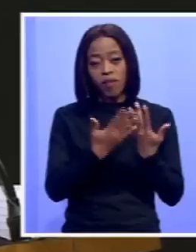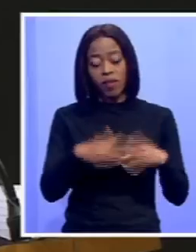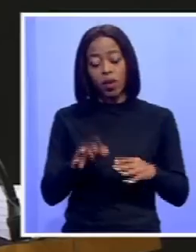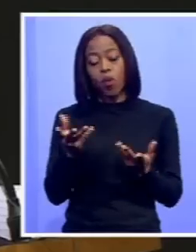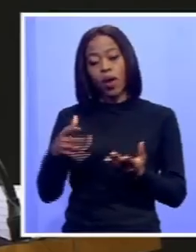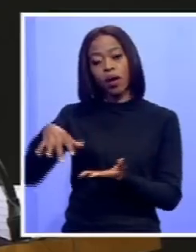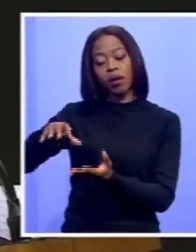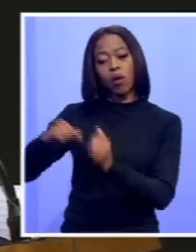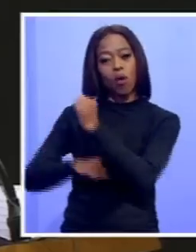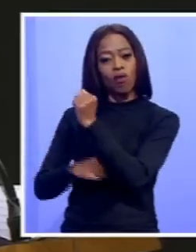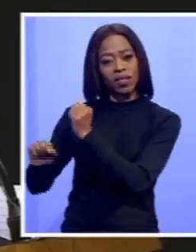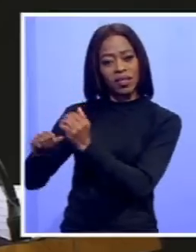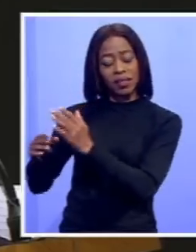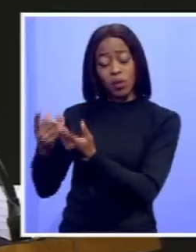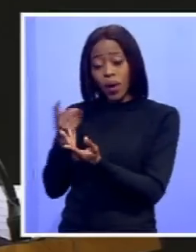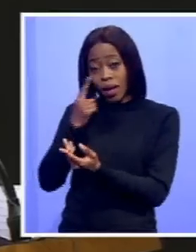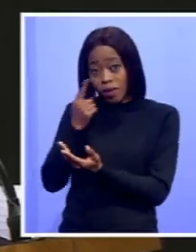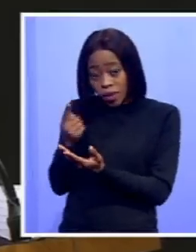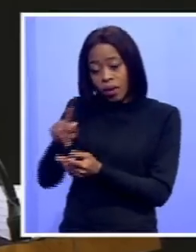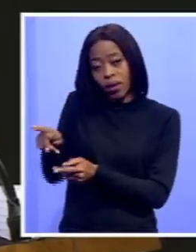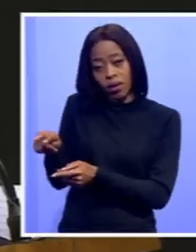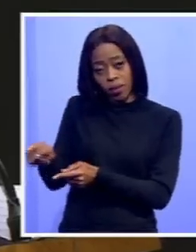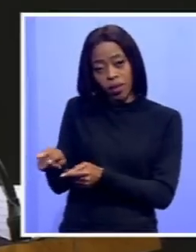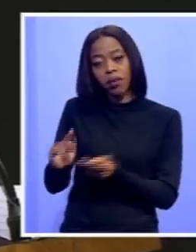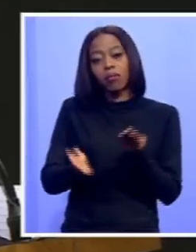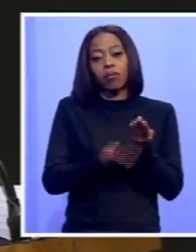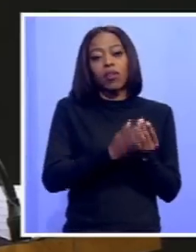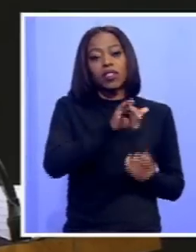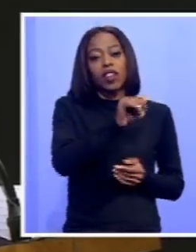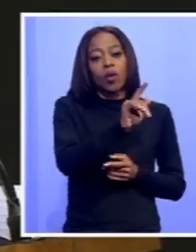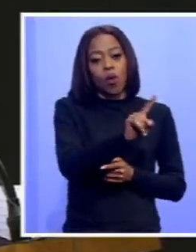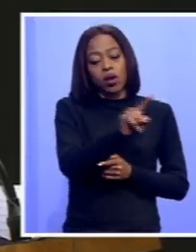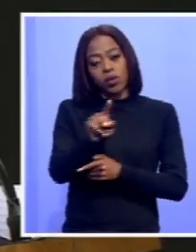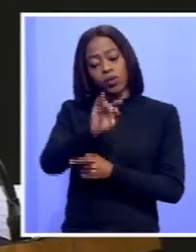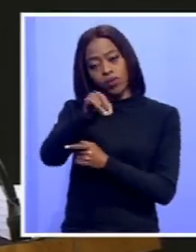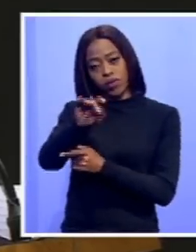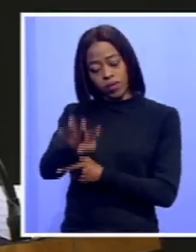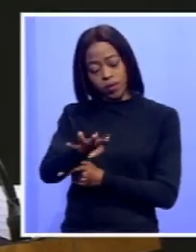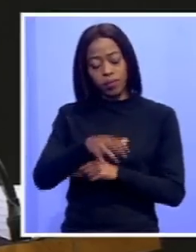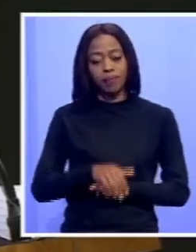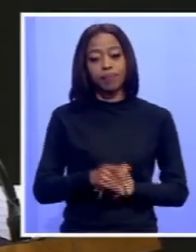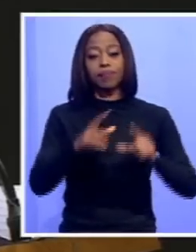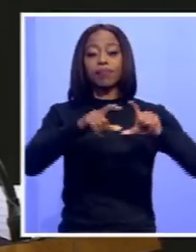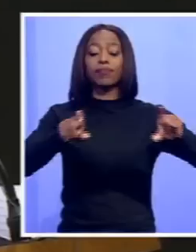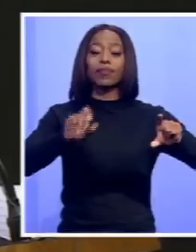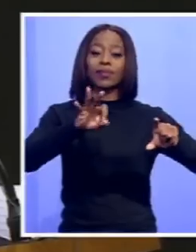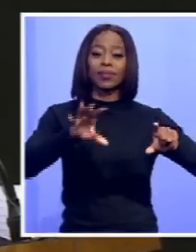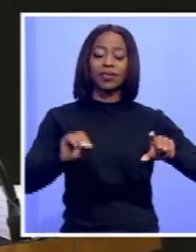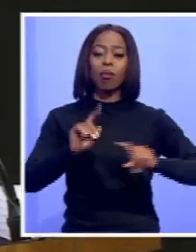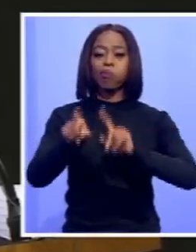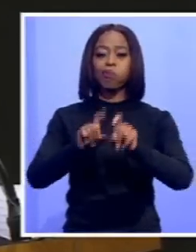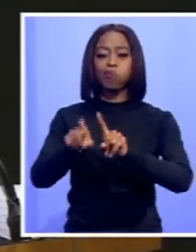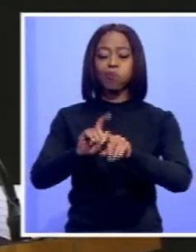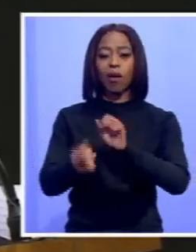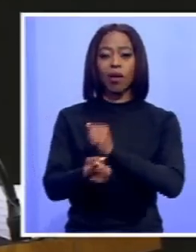13. Sub 5, his statements were accepted as exhibits J1 to J4. Paragraph 34. Under cross-examination,